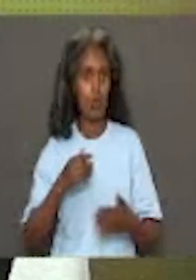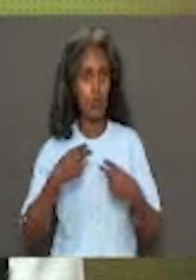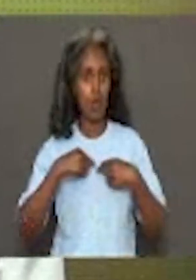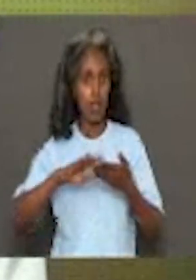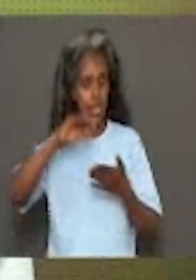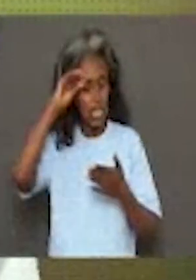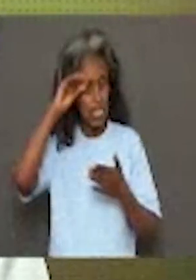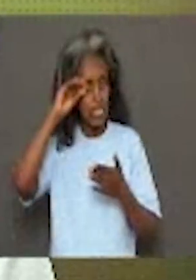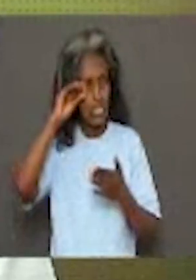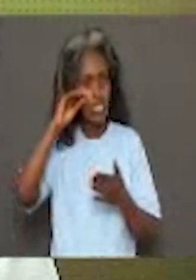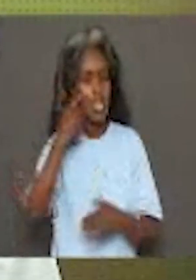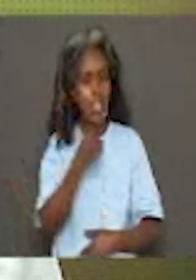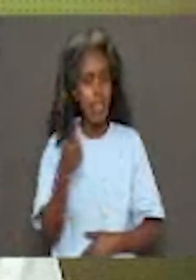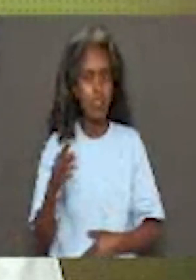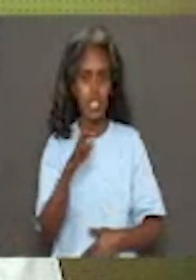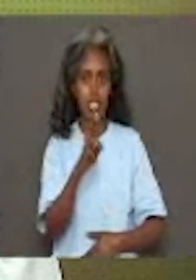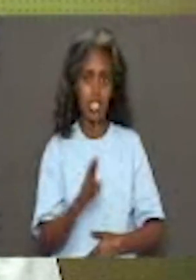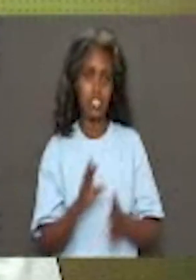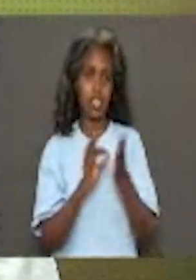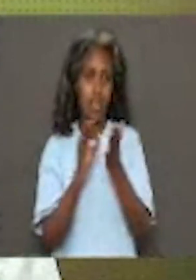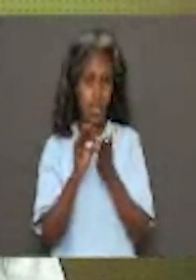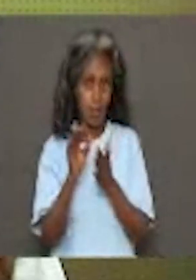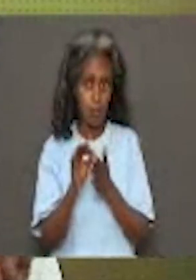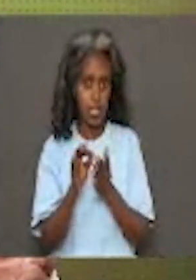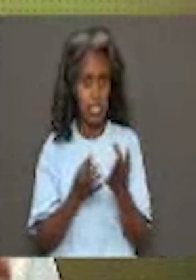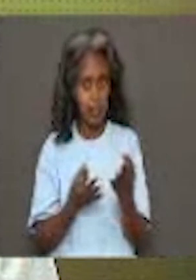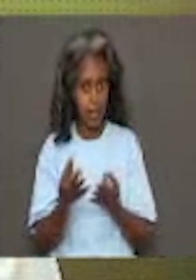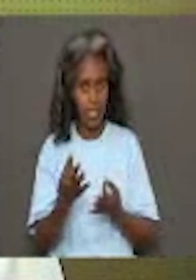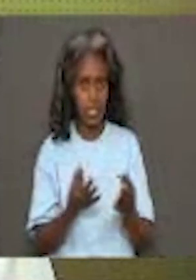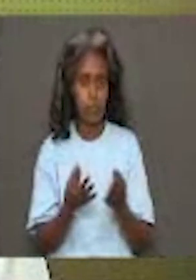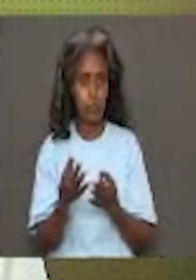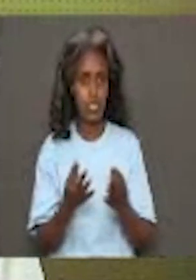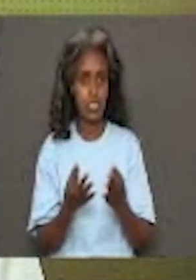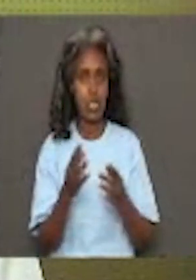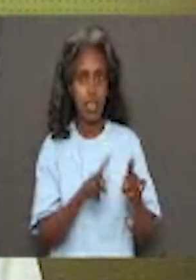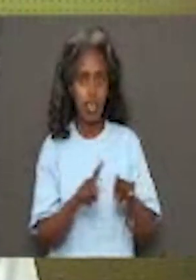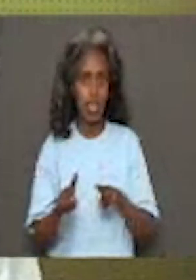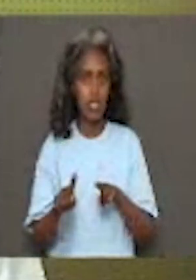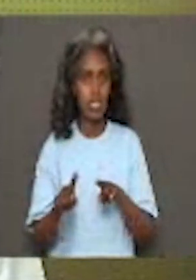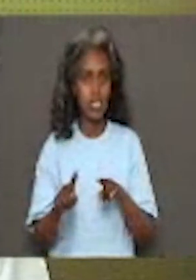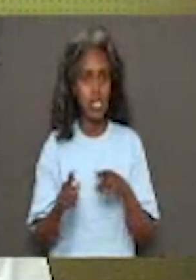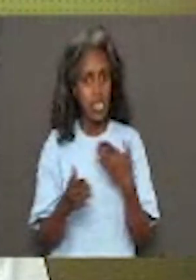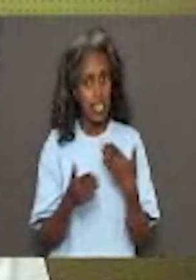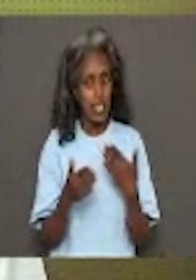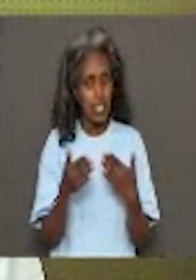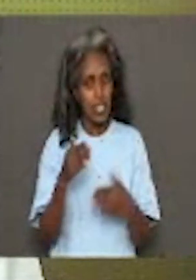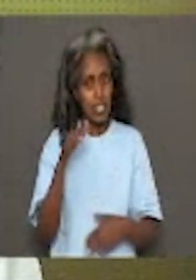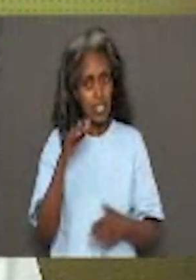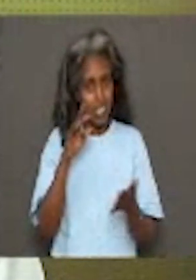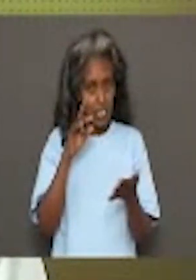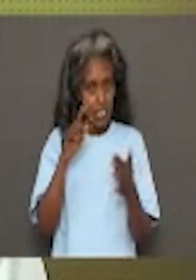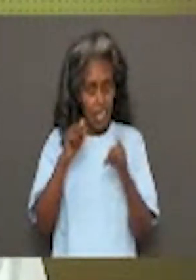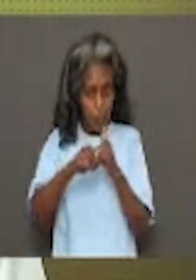Students, today we have learned that every rational number can be expressed